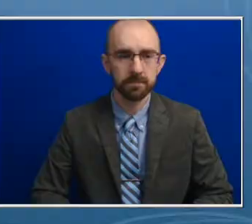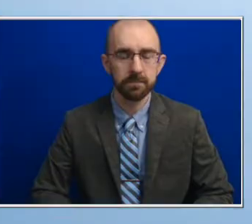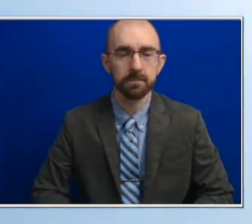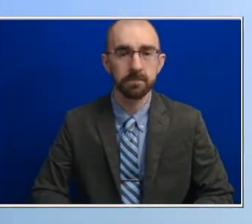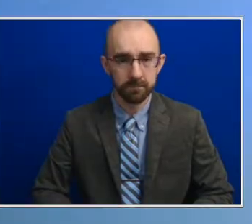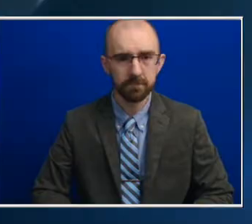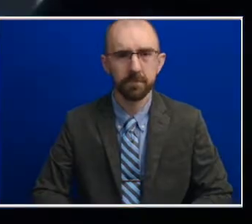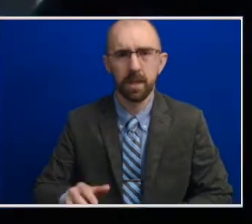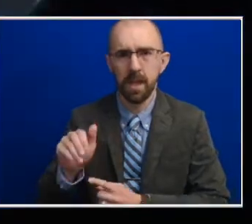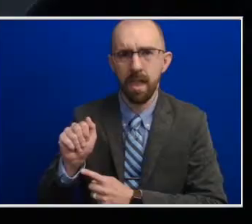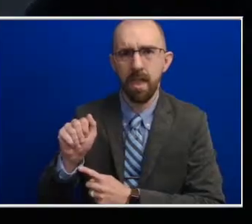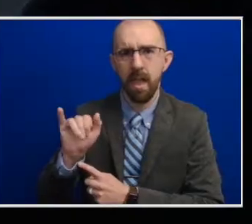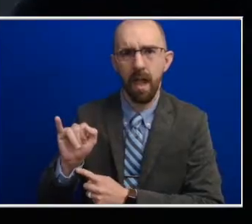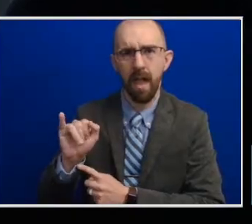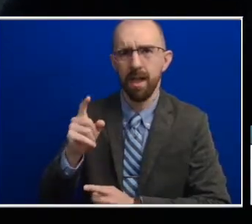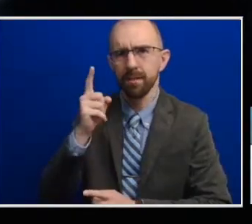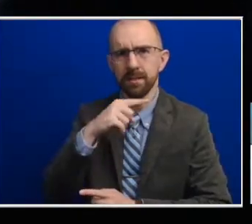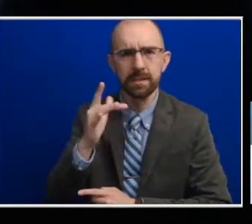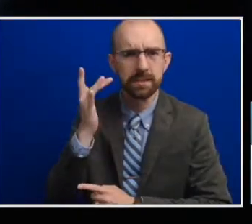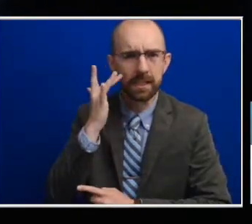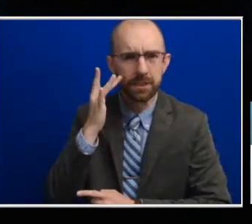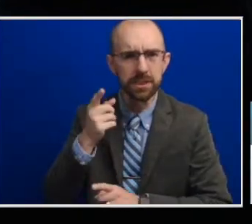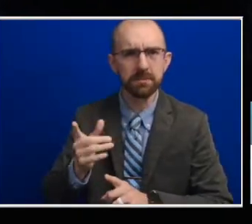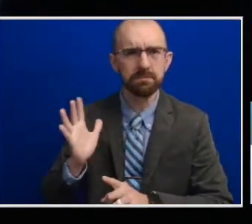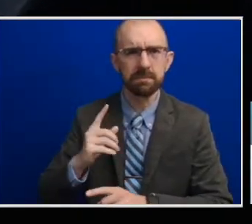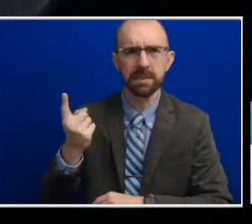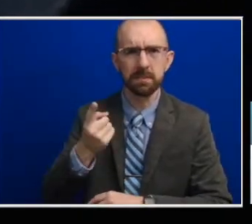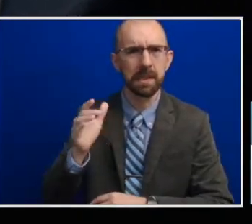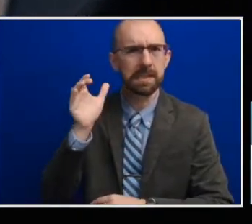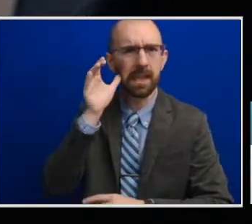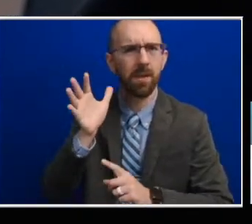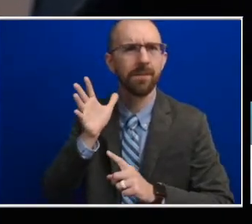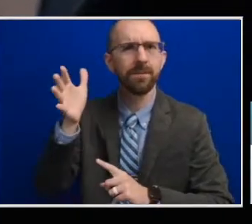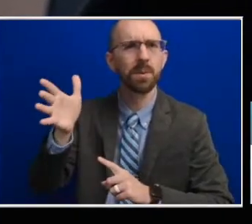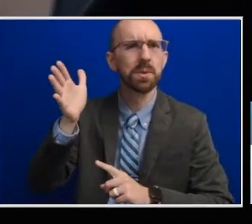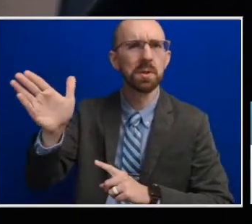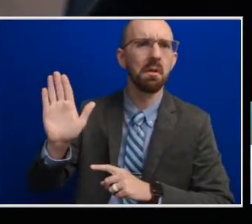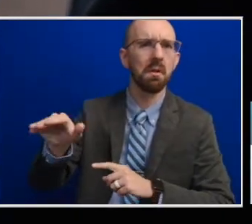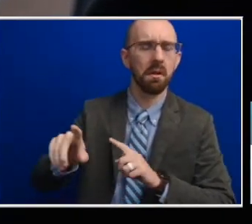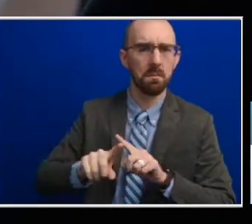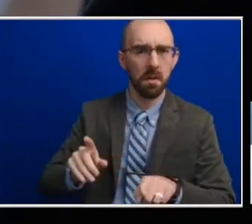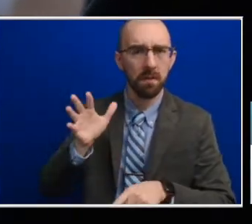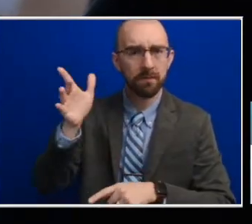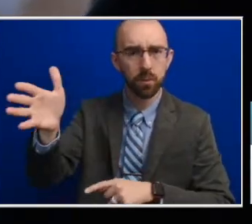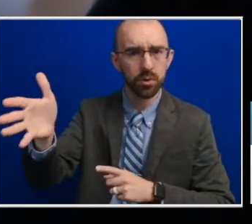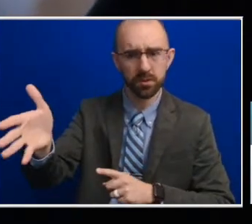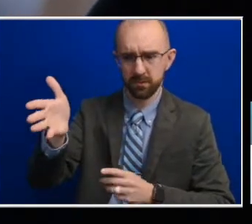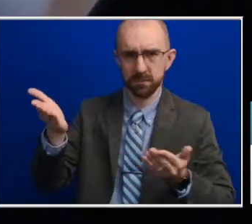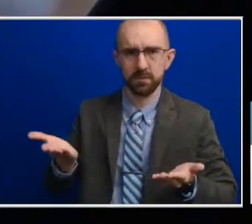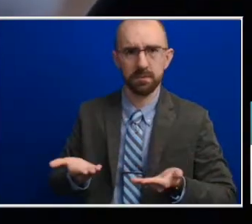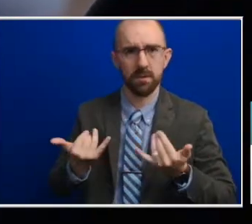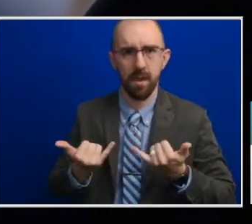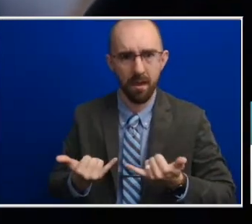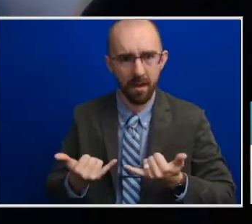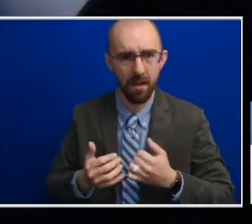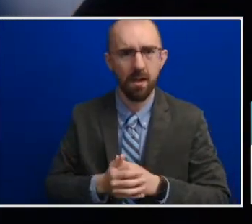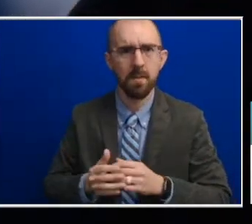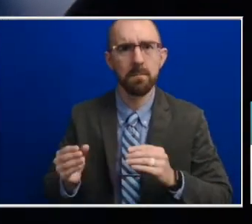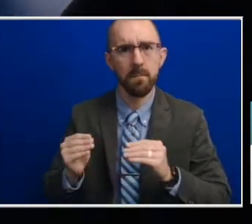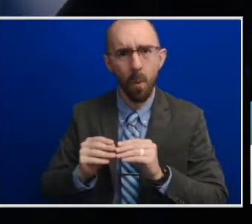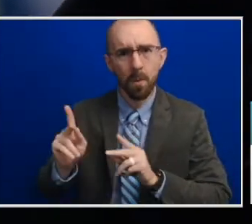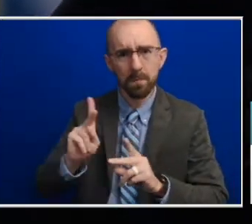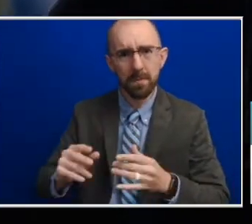Artificial intelligence used to be something that sounded futuristic, but the future is now. More people than ever are